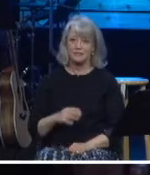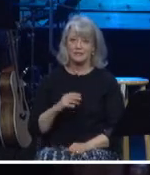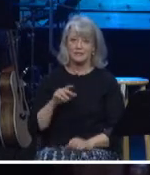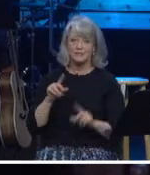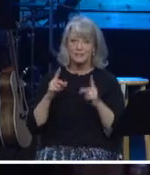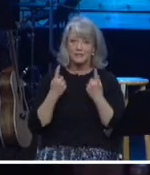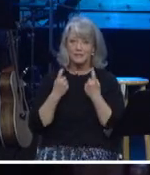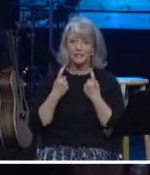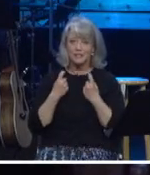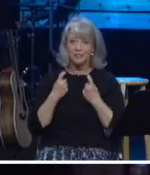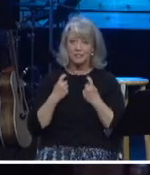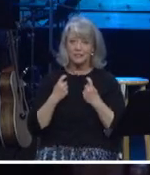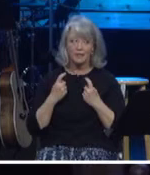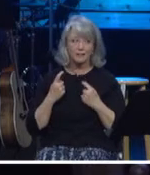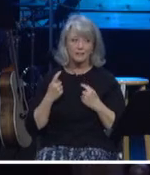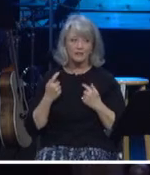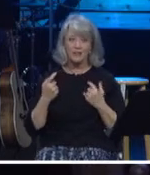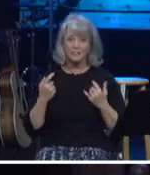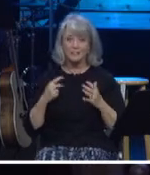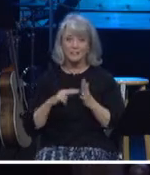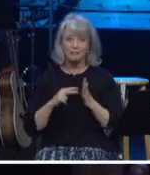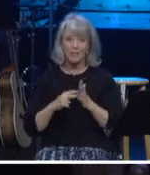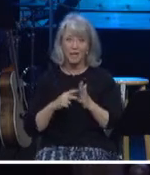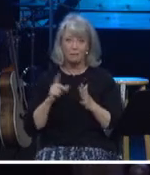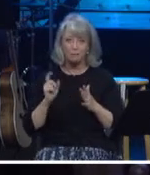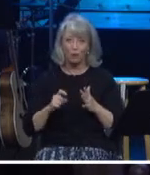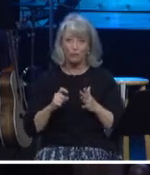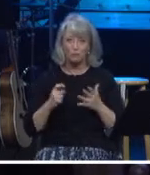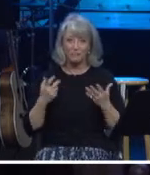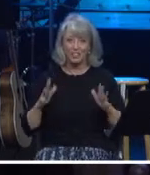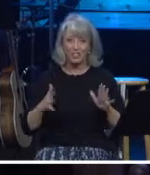Test. Is this a sign I should be done?